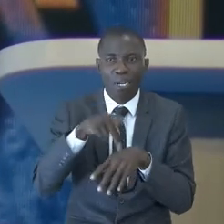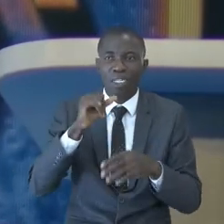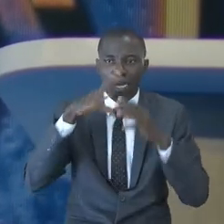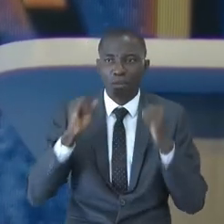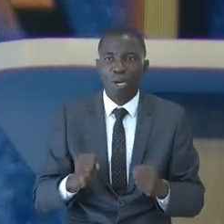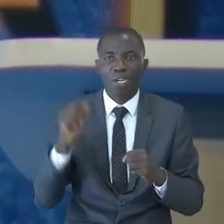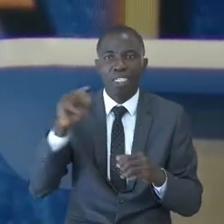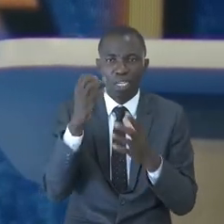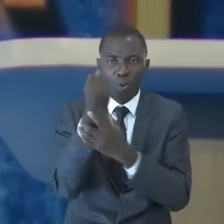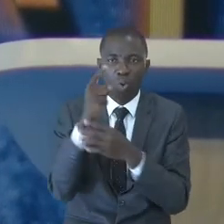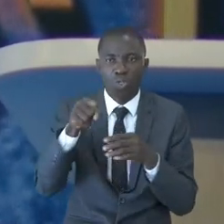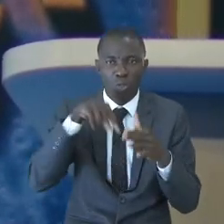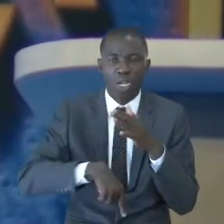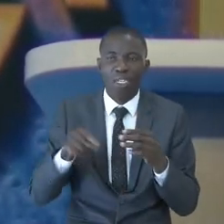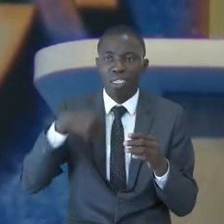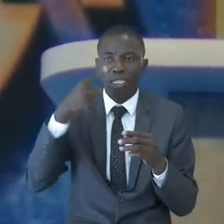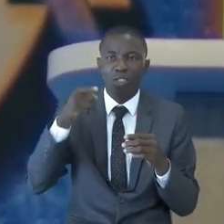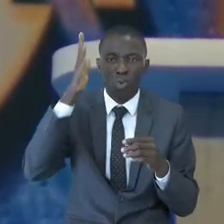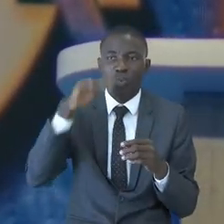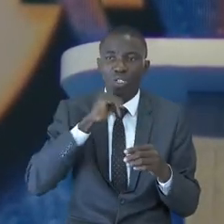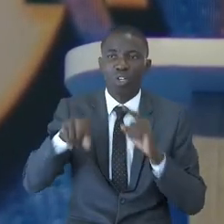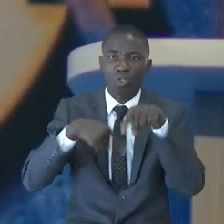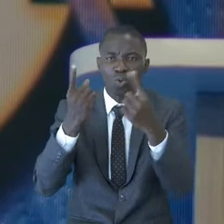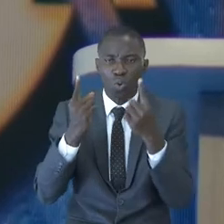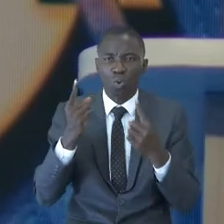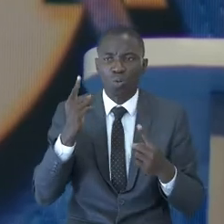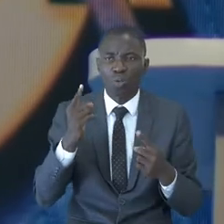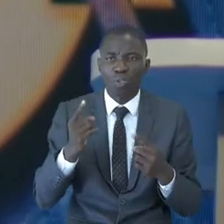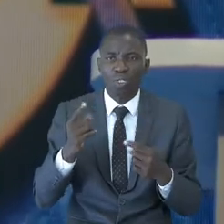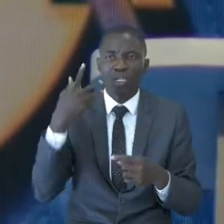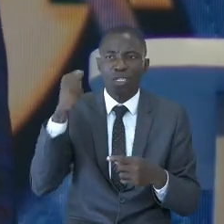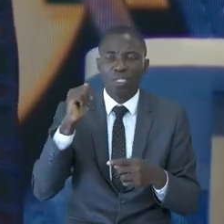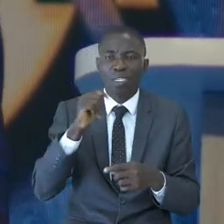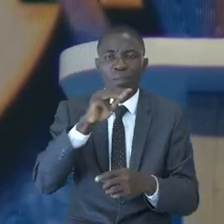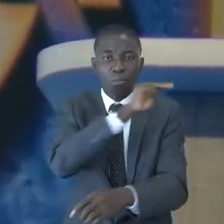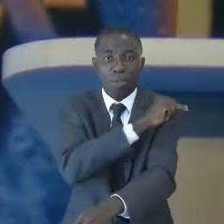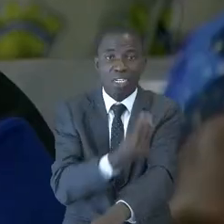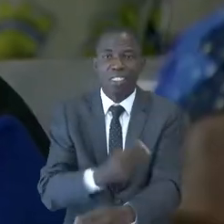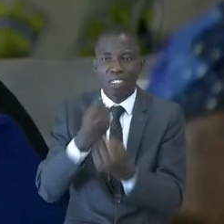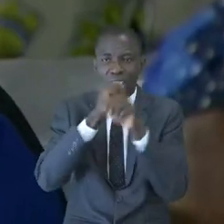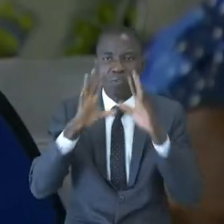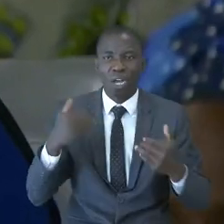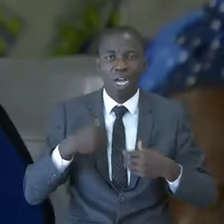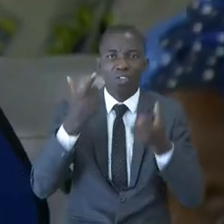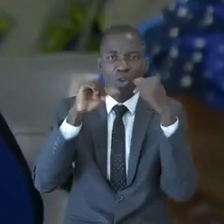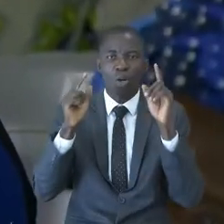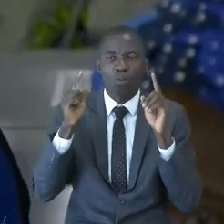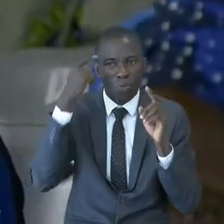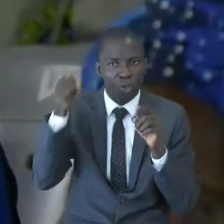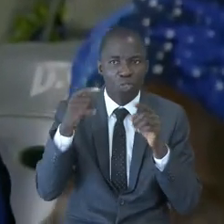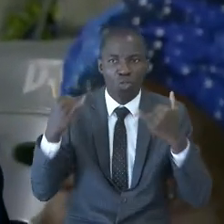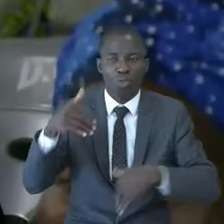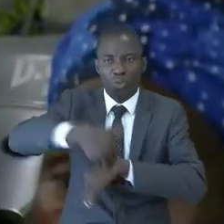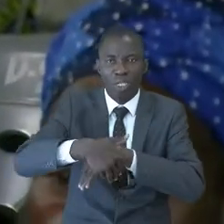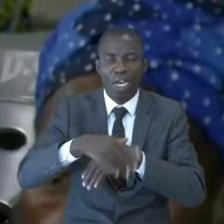said, you will not go. The mighty Savior has come for you tonight.